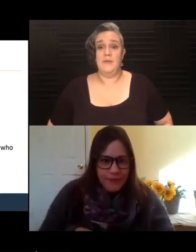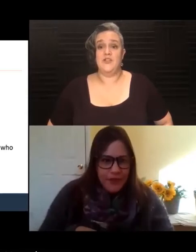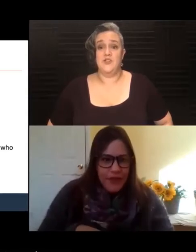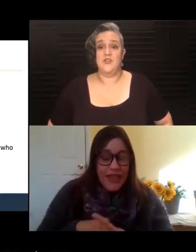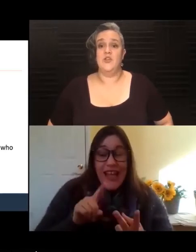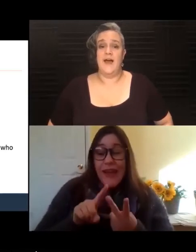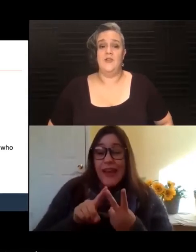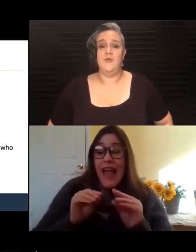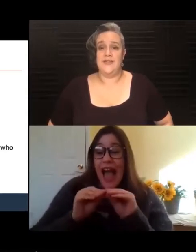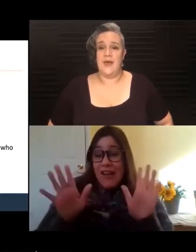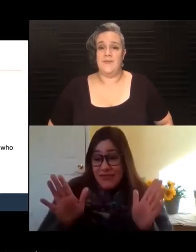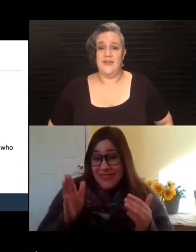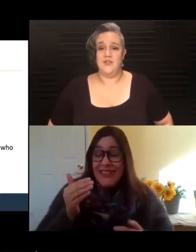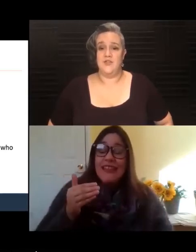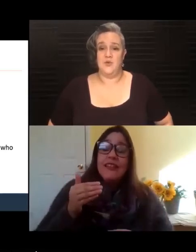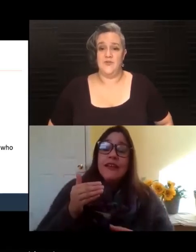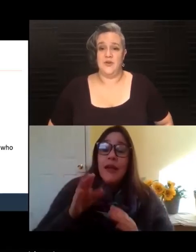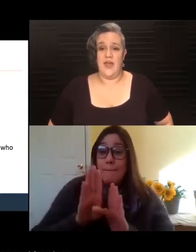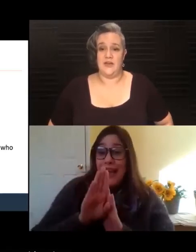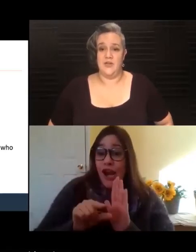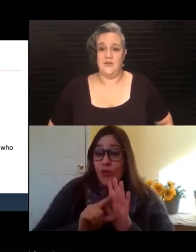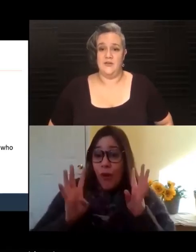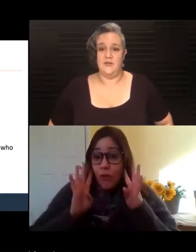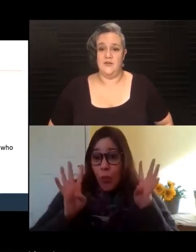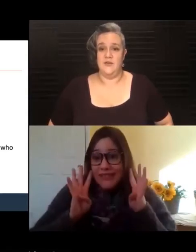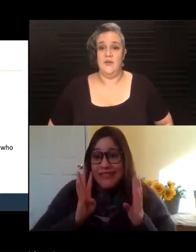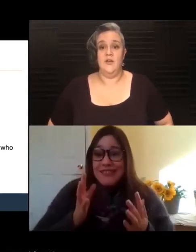You want to make sure that you're not losing that potential source for connection.